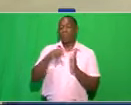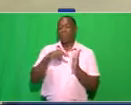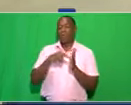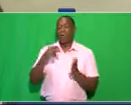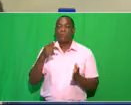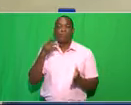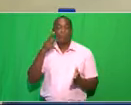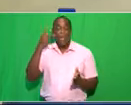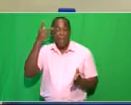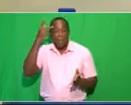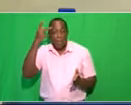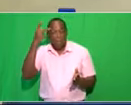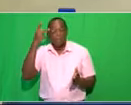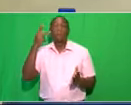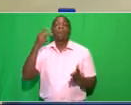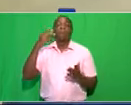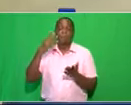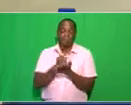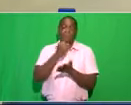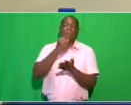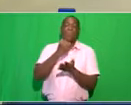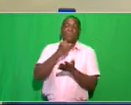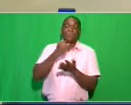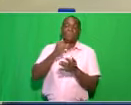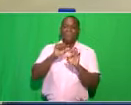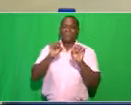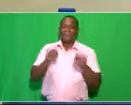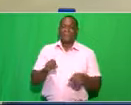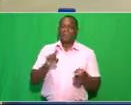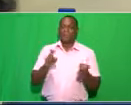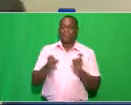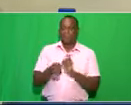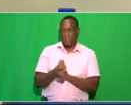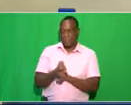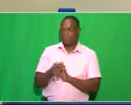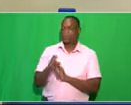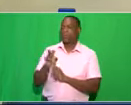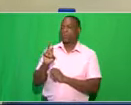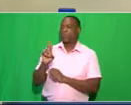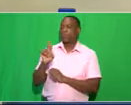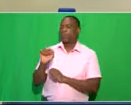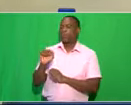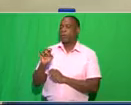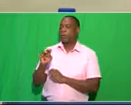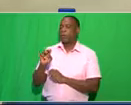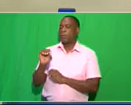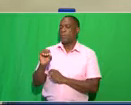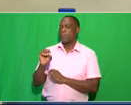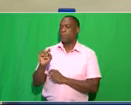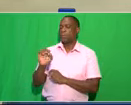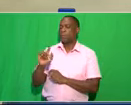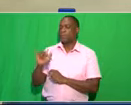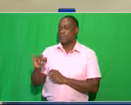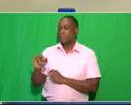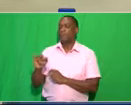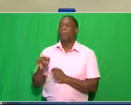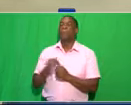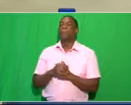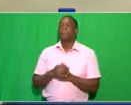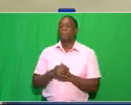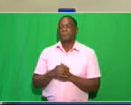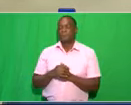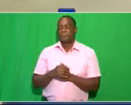achieving system change, that's by Ms. Zina Ramatali, the role of school leaders in ensuring sustainable change at